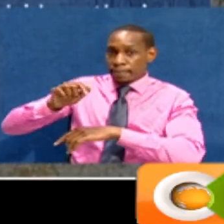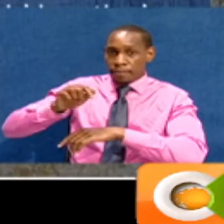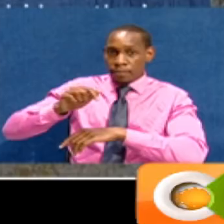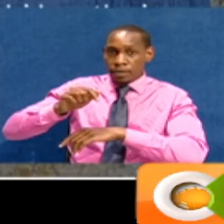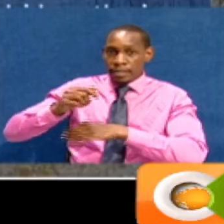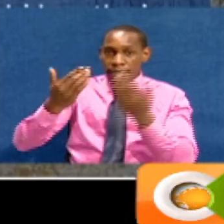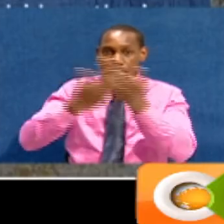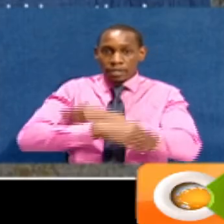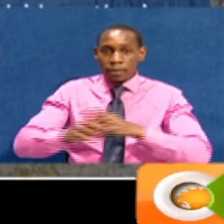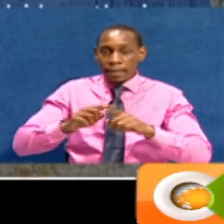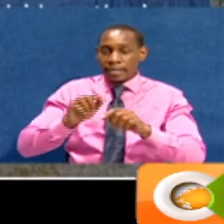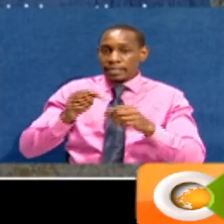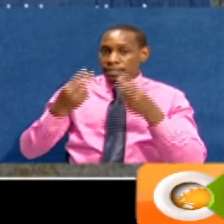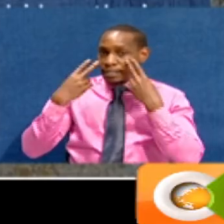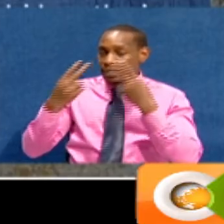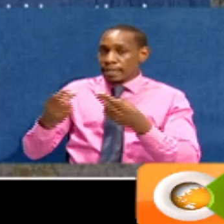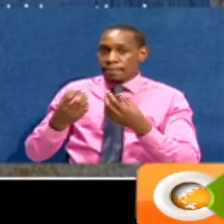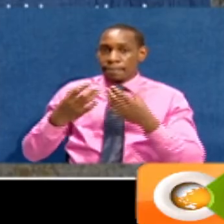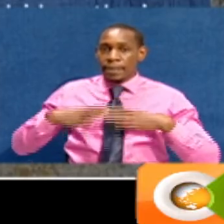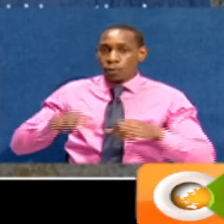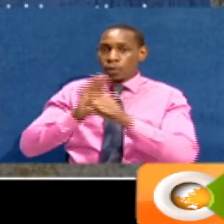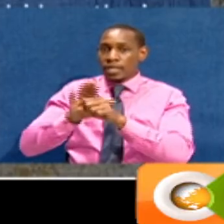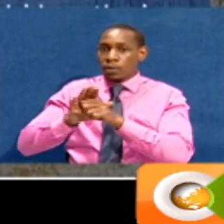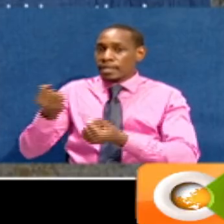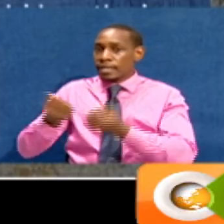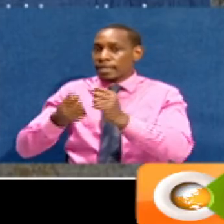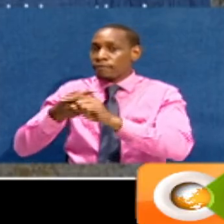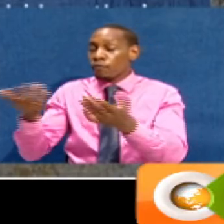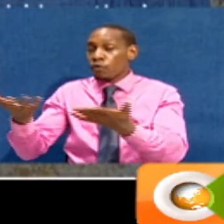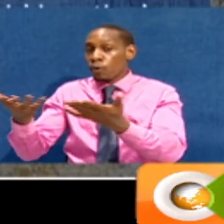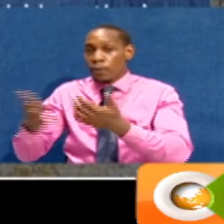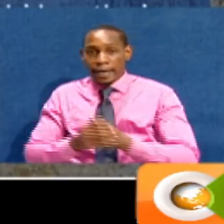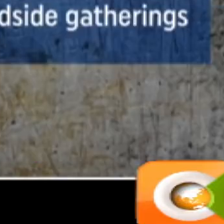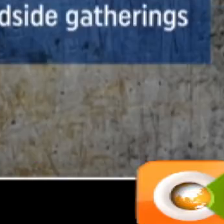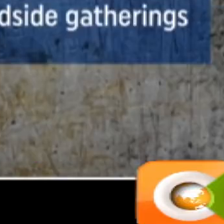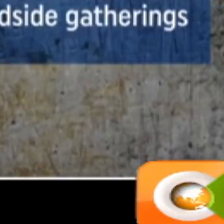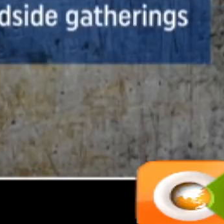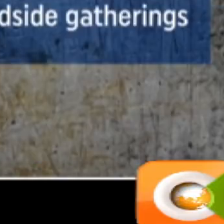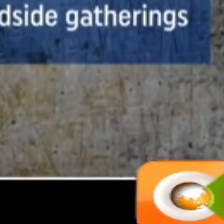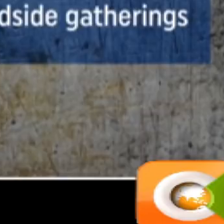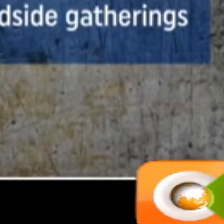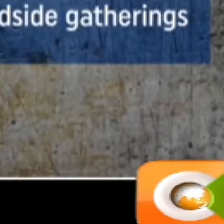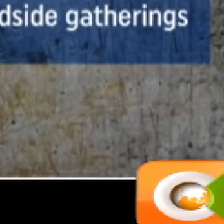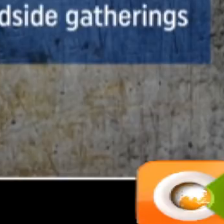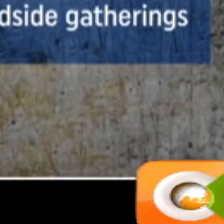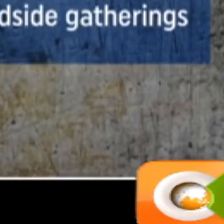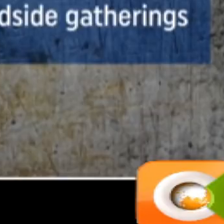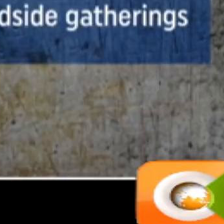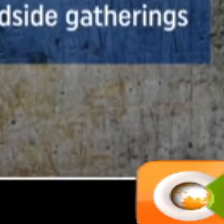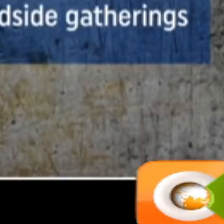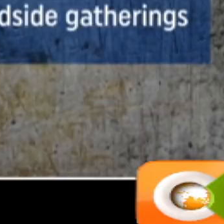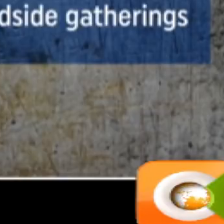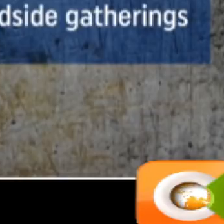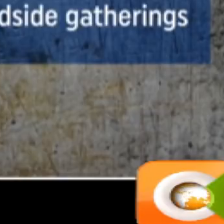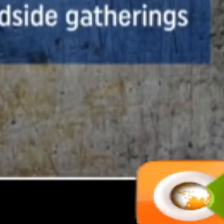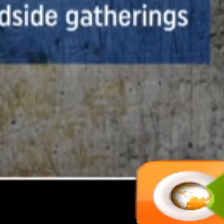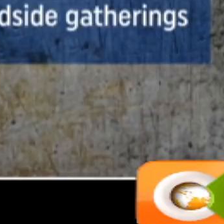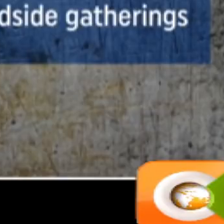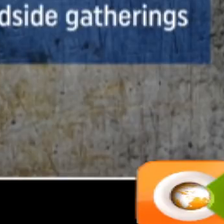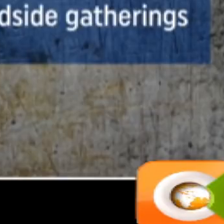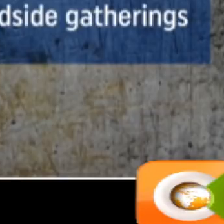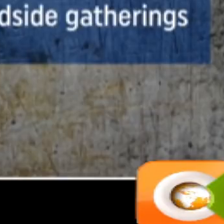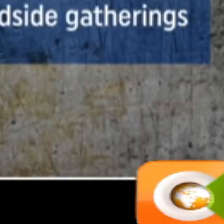But you see a lot of people driving around, you wonder, like, where are they coming from? And did that was there a new list of essential services providers? And